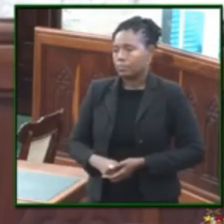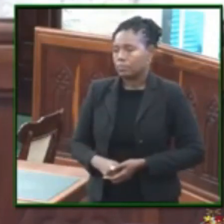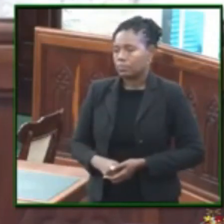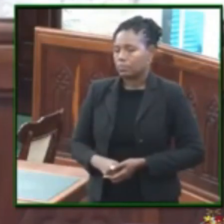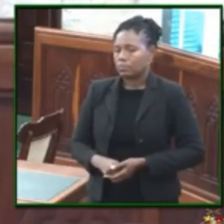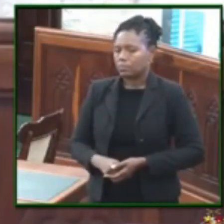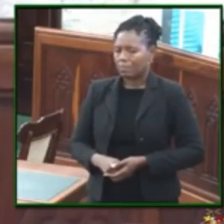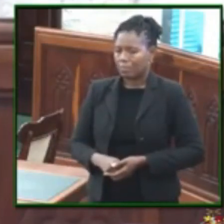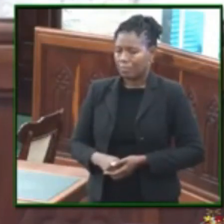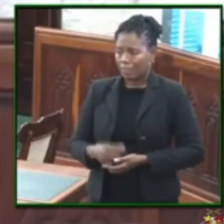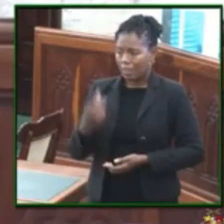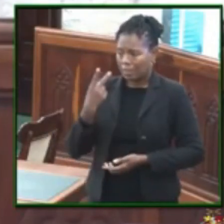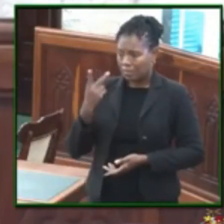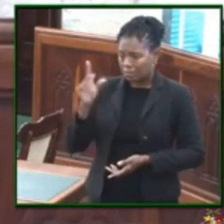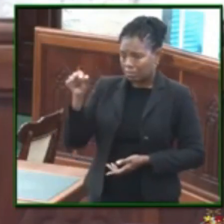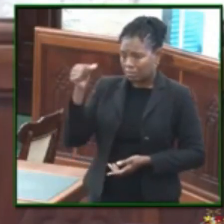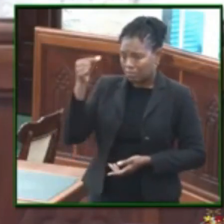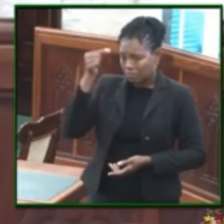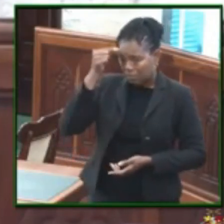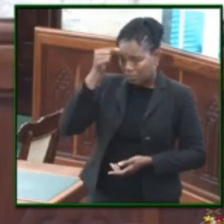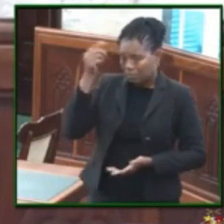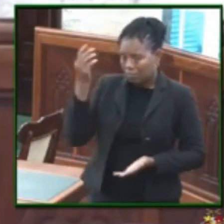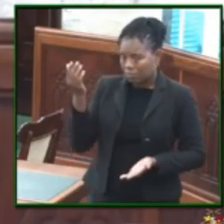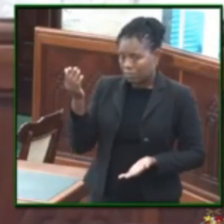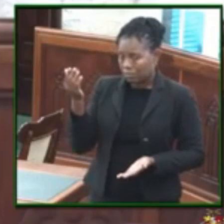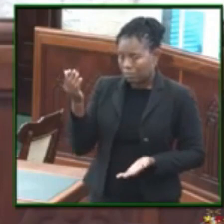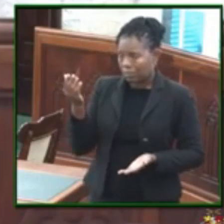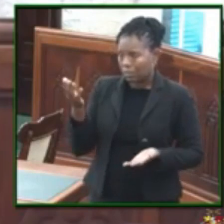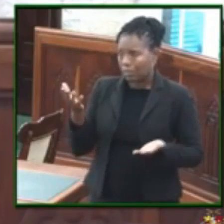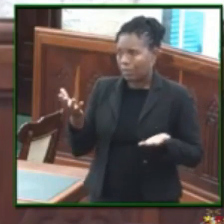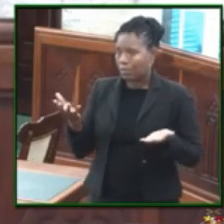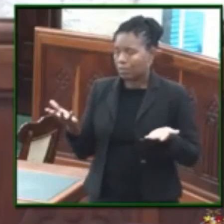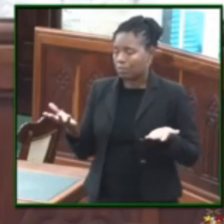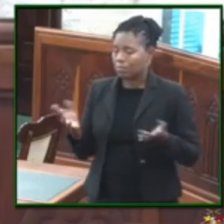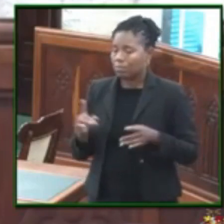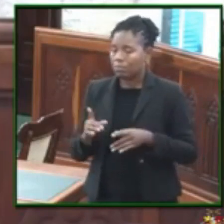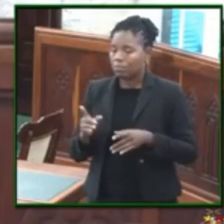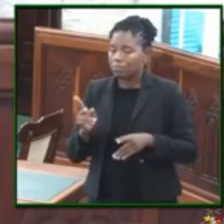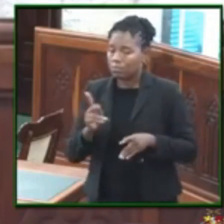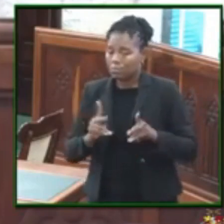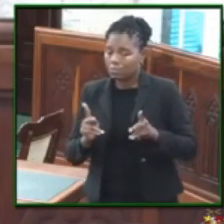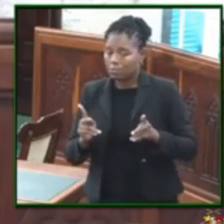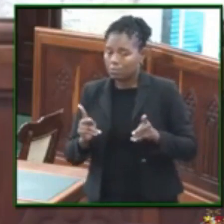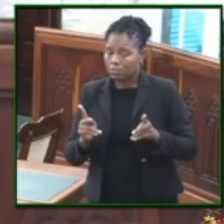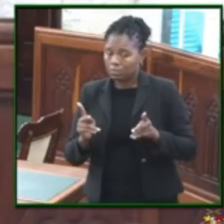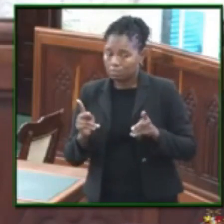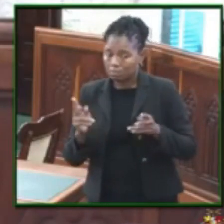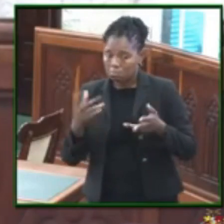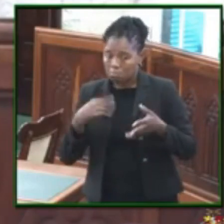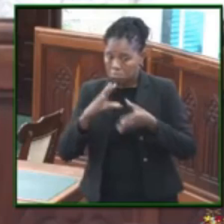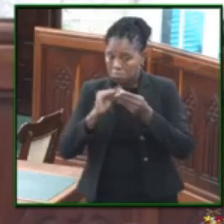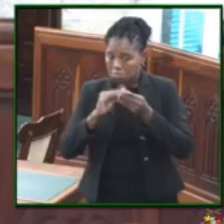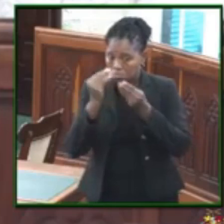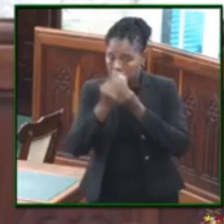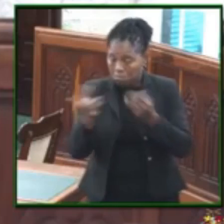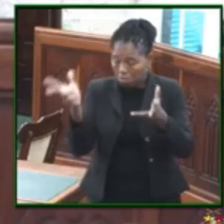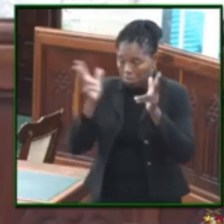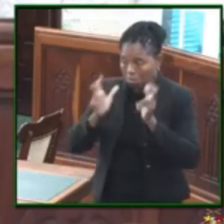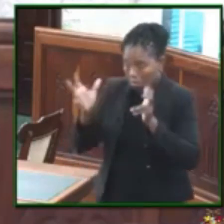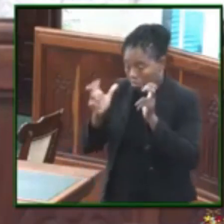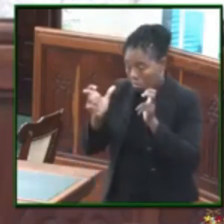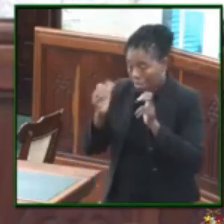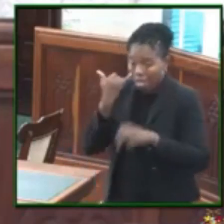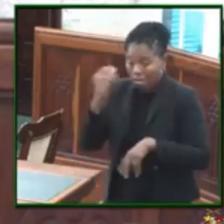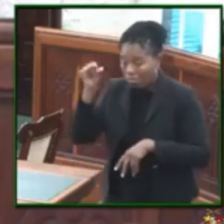I am seeing the government, but I want the public to hear me. Whether the government hears